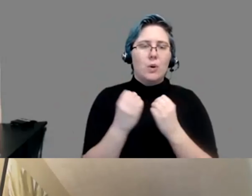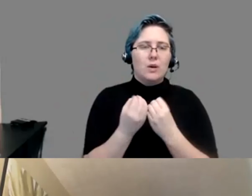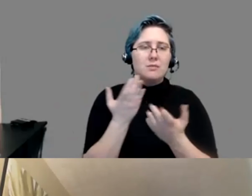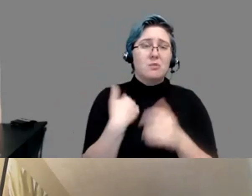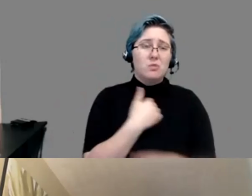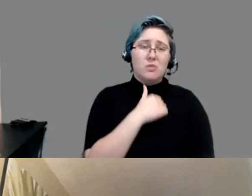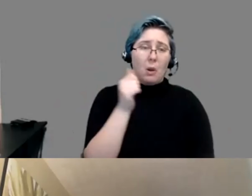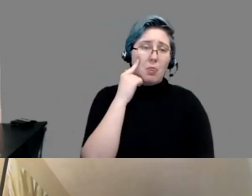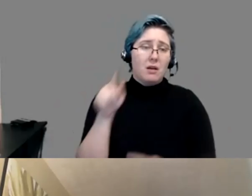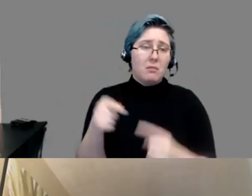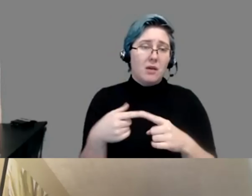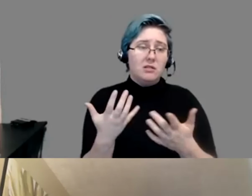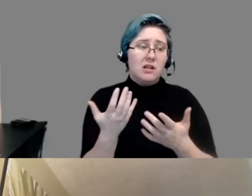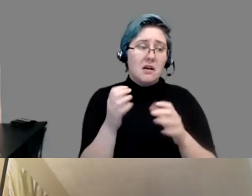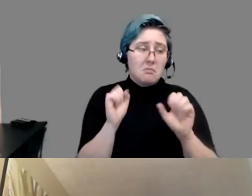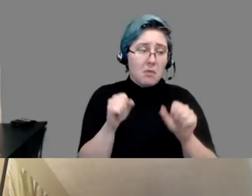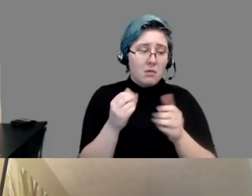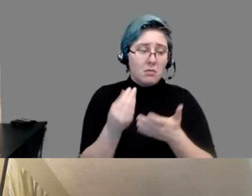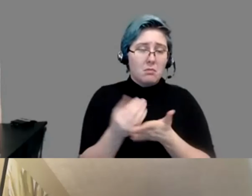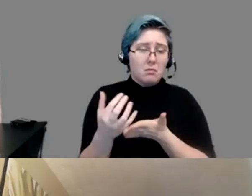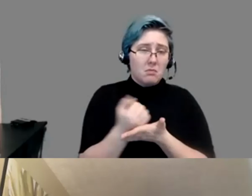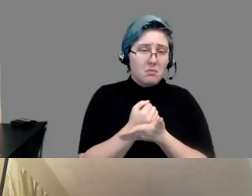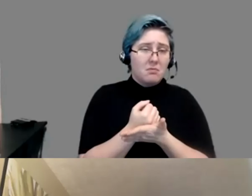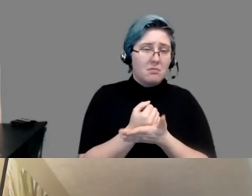about as potential funding sources.